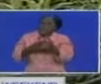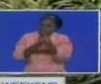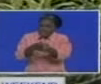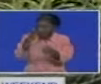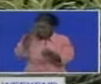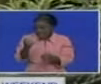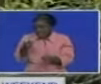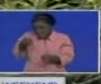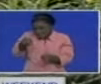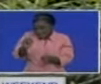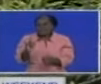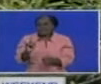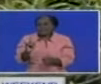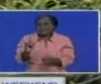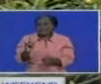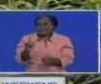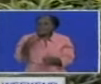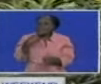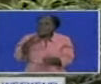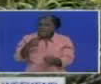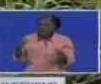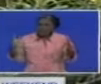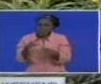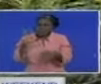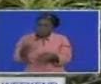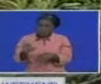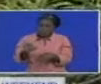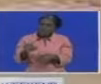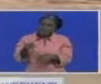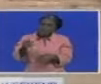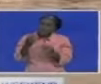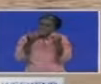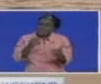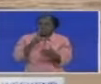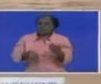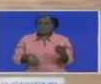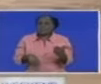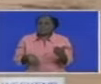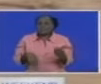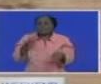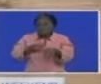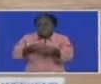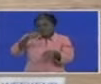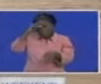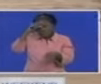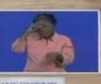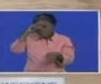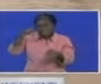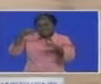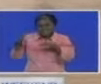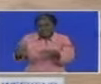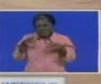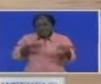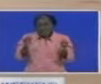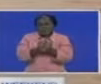the leaders are the ones who will tell their people that, look here people, we need peace. As the government grapples with the security situation in